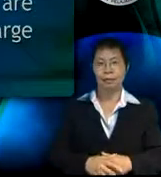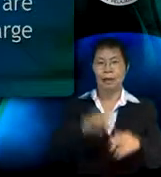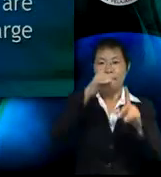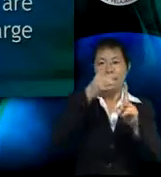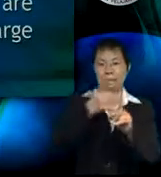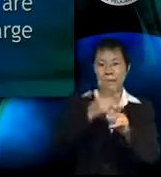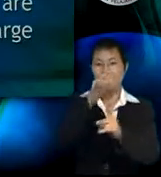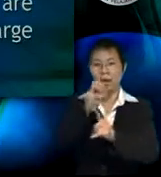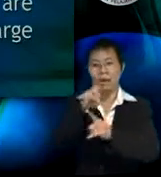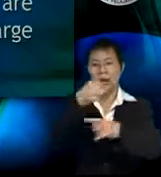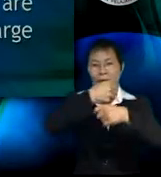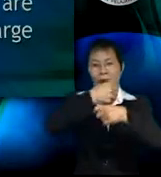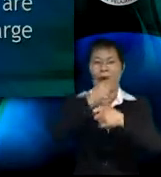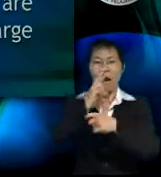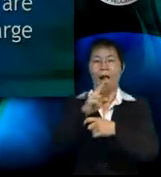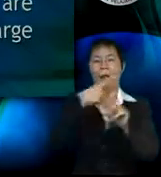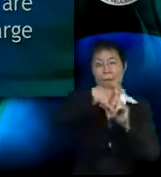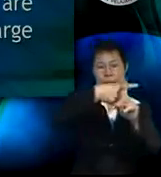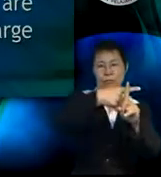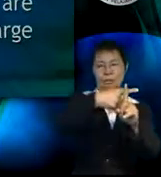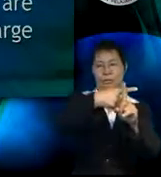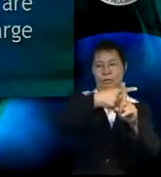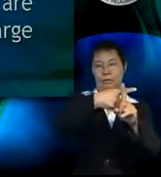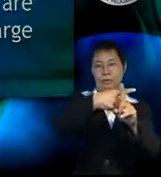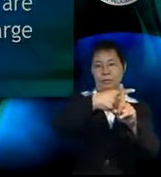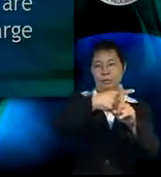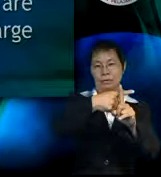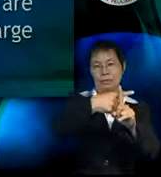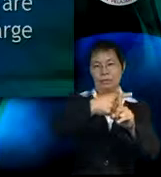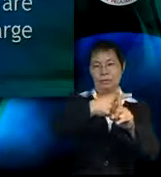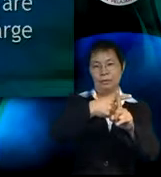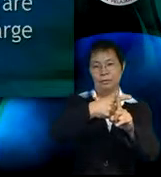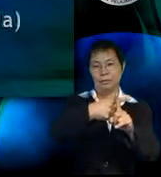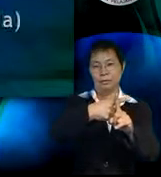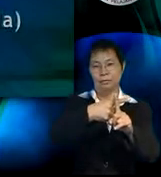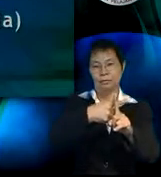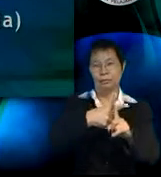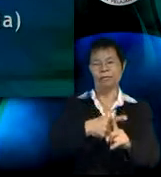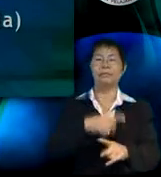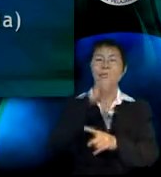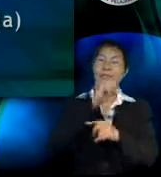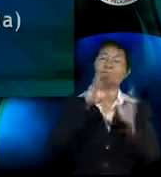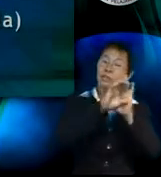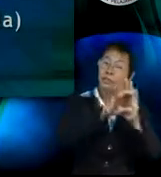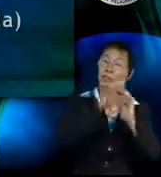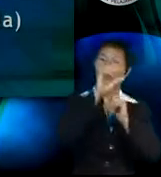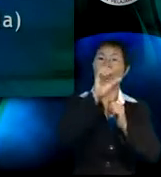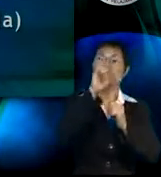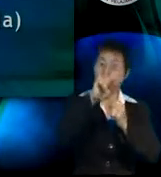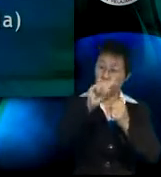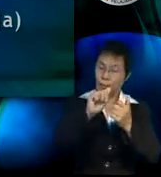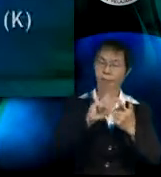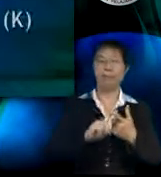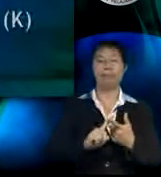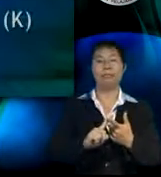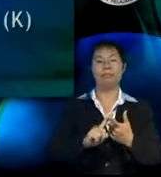Metal ions are positively charged. Examples of metals that act as cation are sodium,